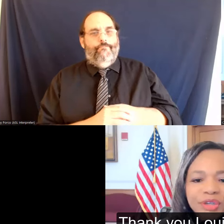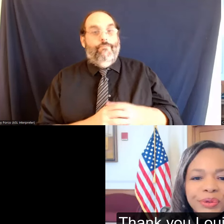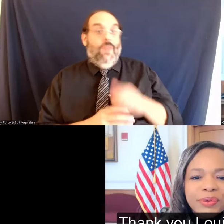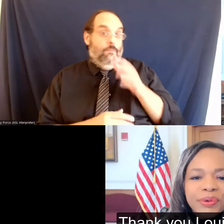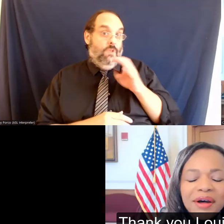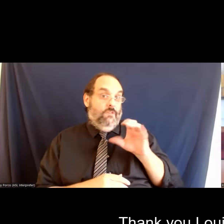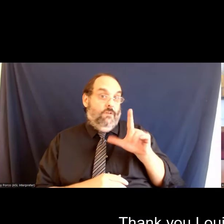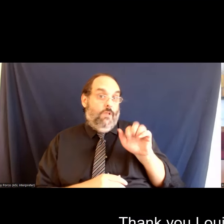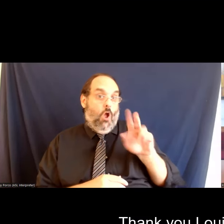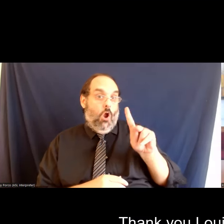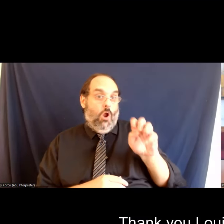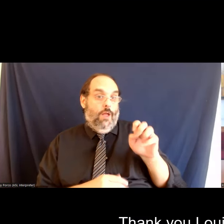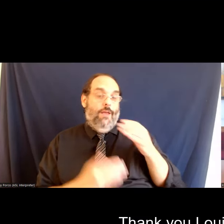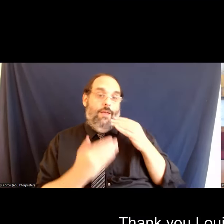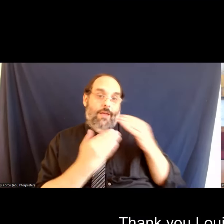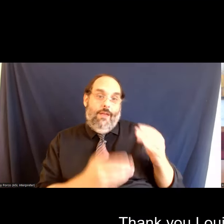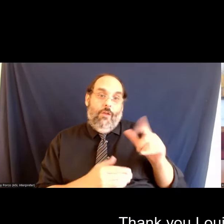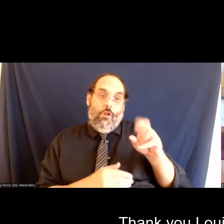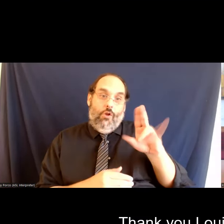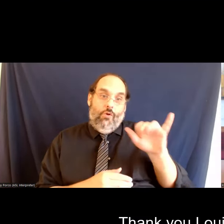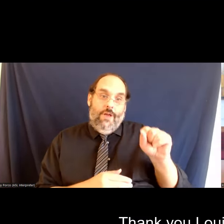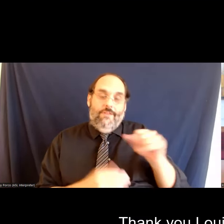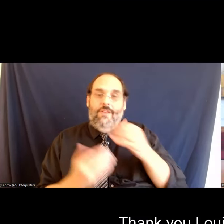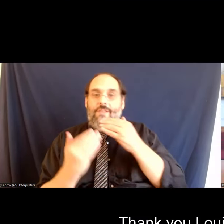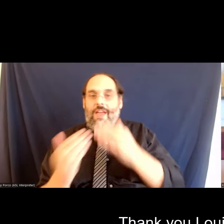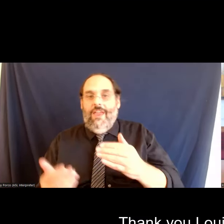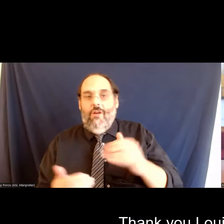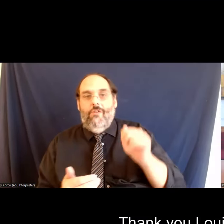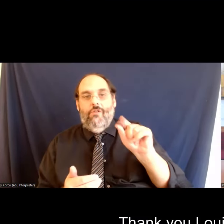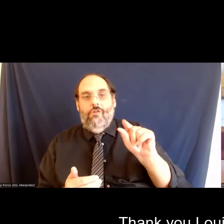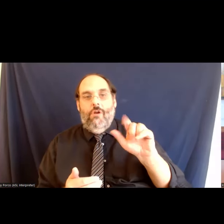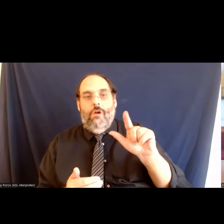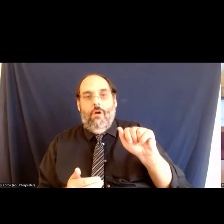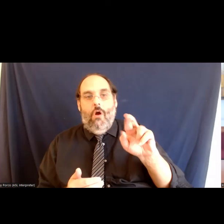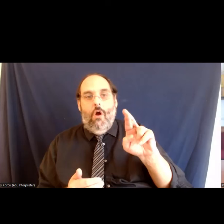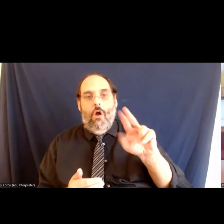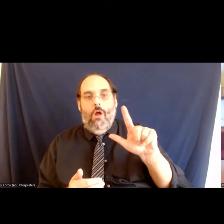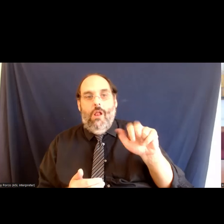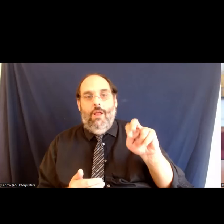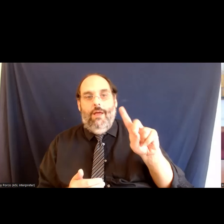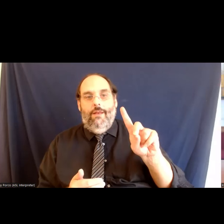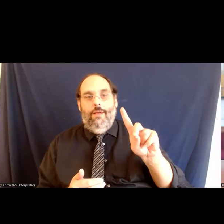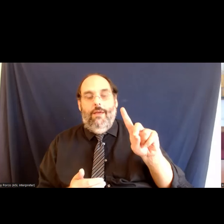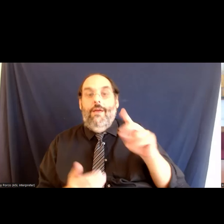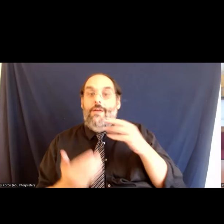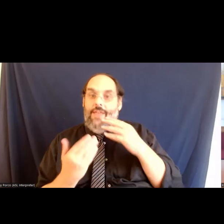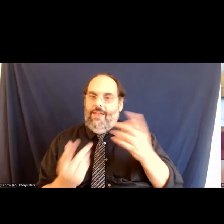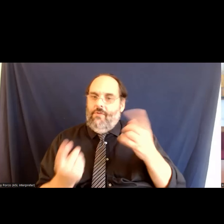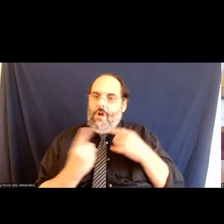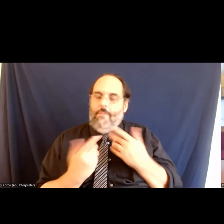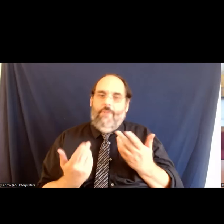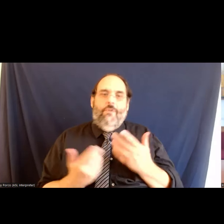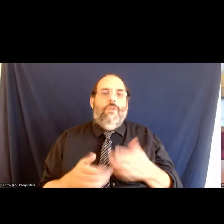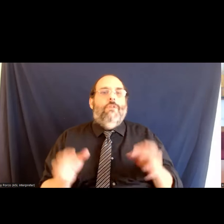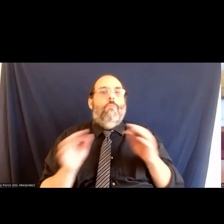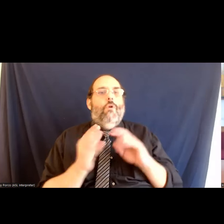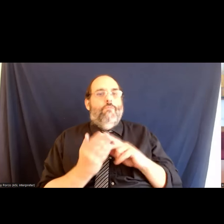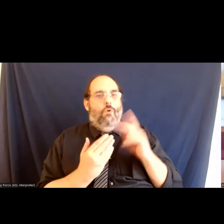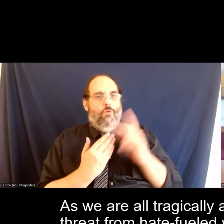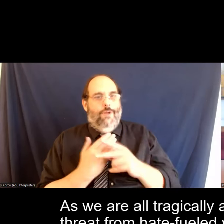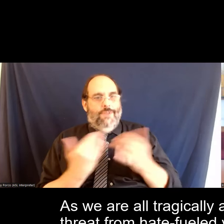Thank you, Lewis, and thank you, Attorney General Garland, for joining us for this important program